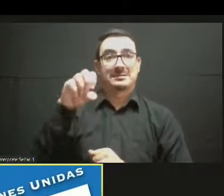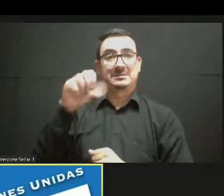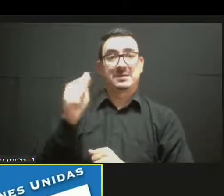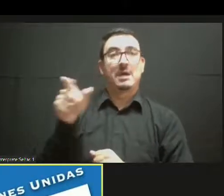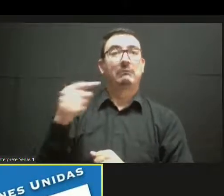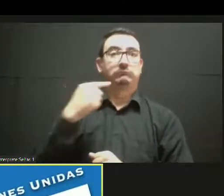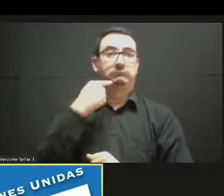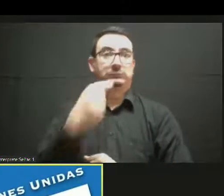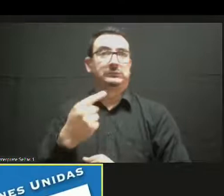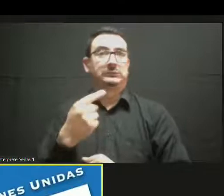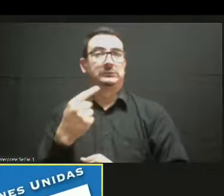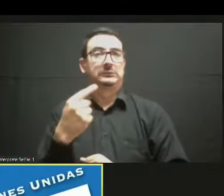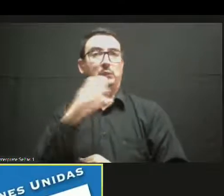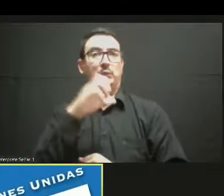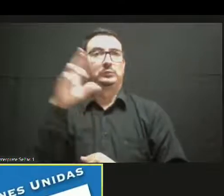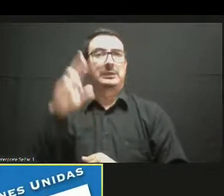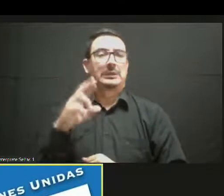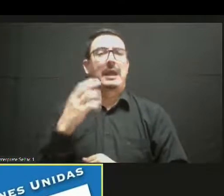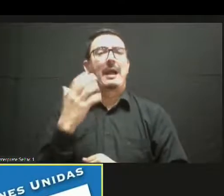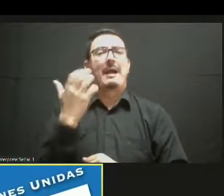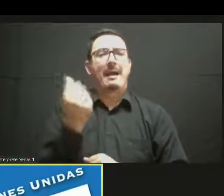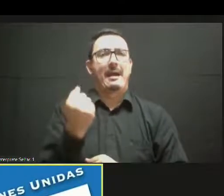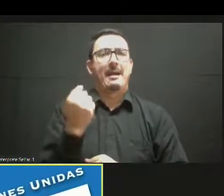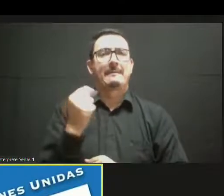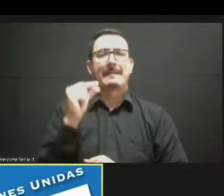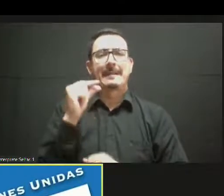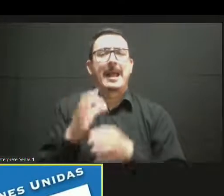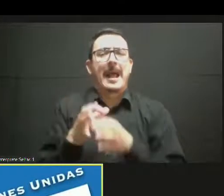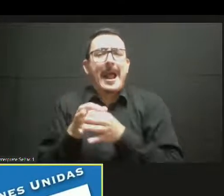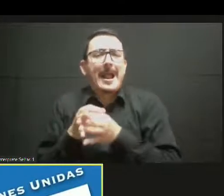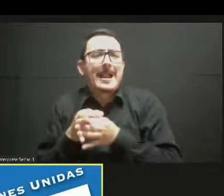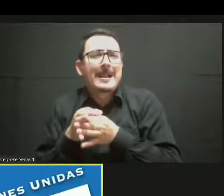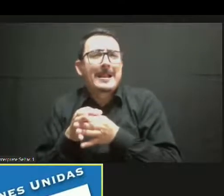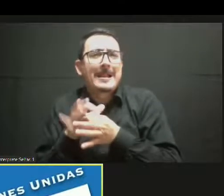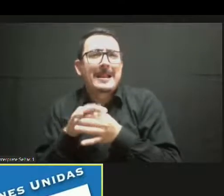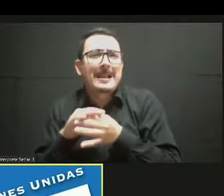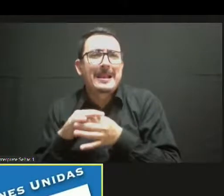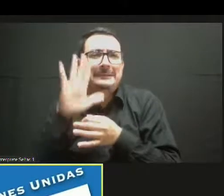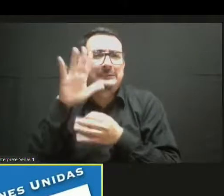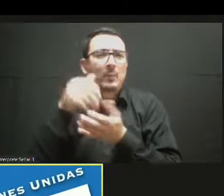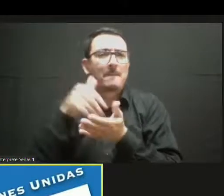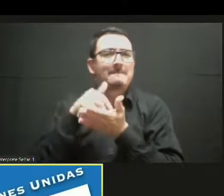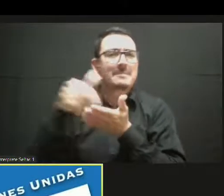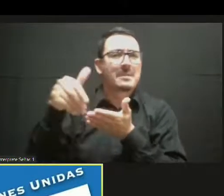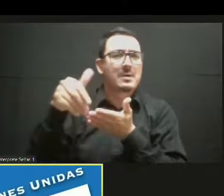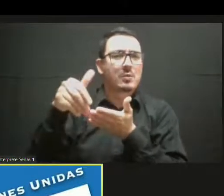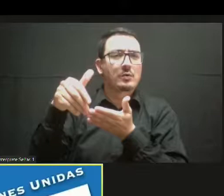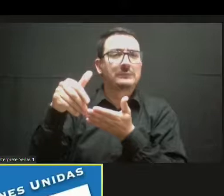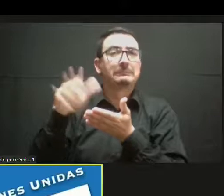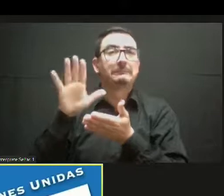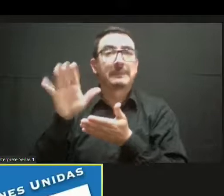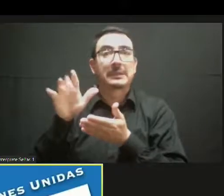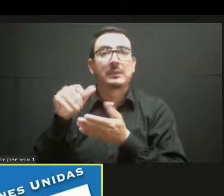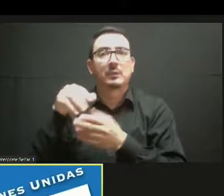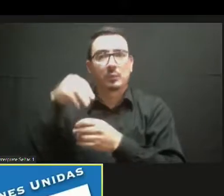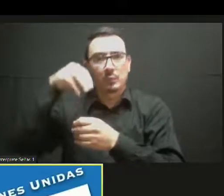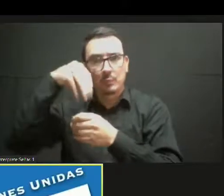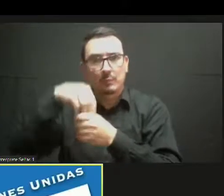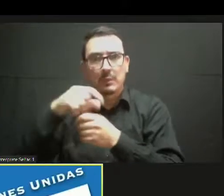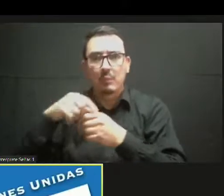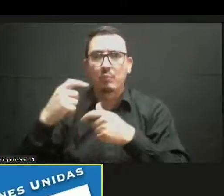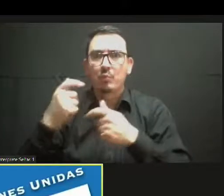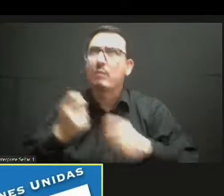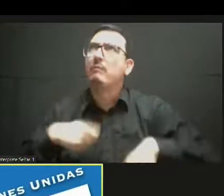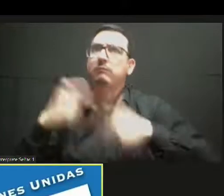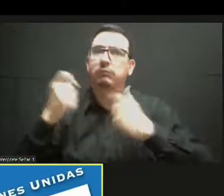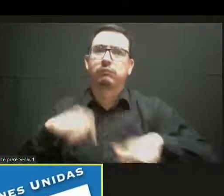is it's part of the largest exporters, but of course we still need to scale up the exports of